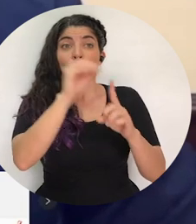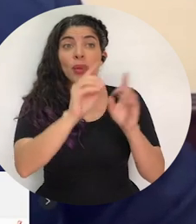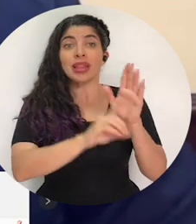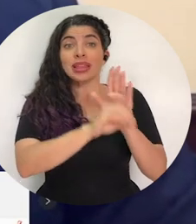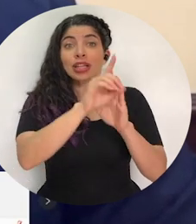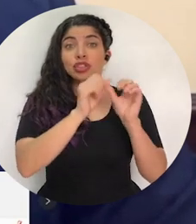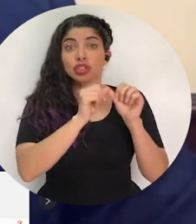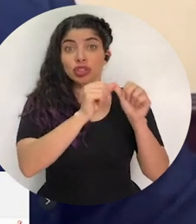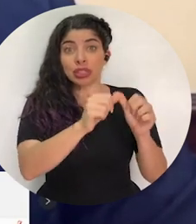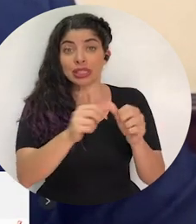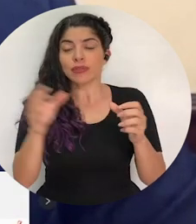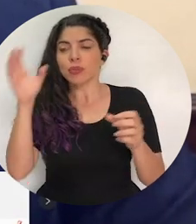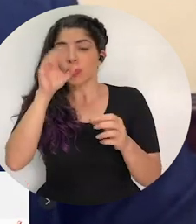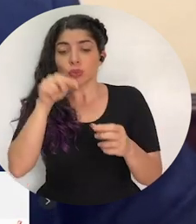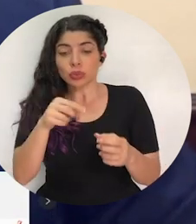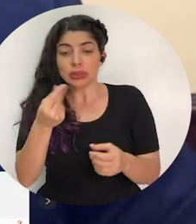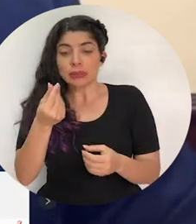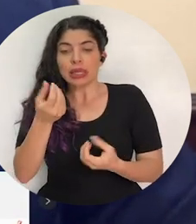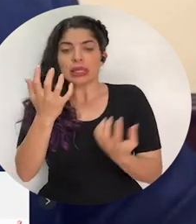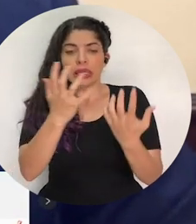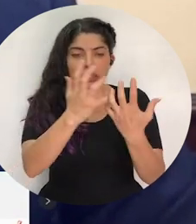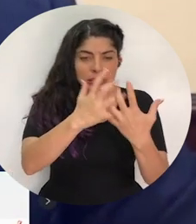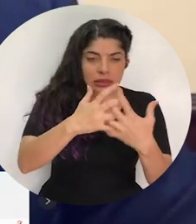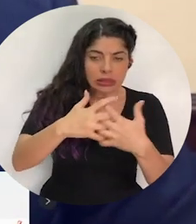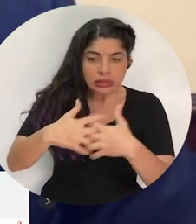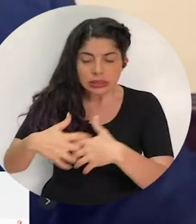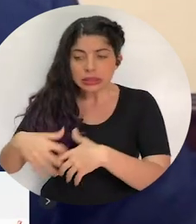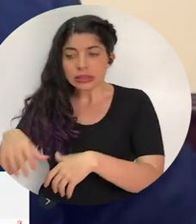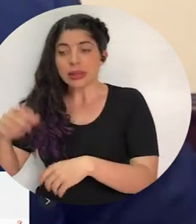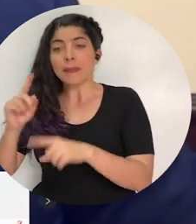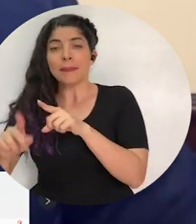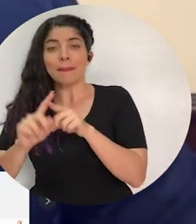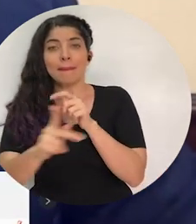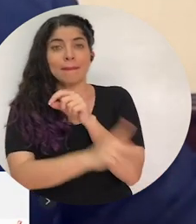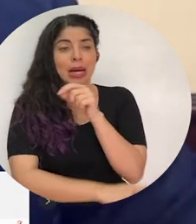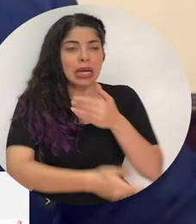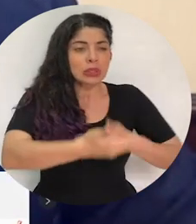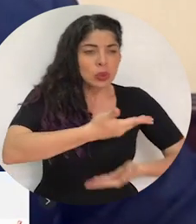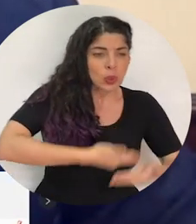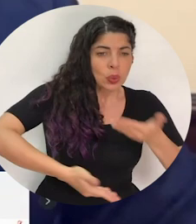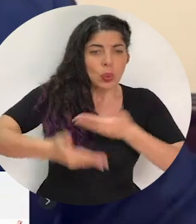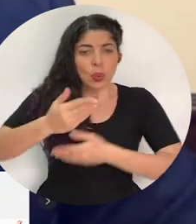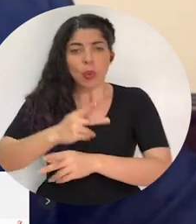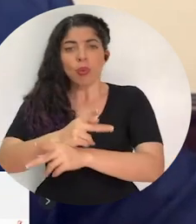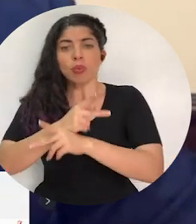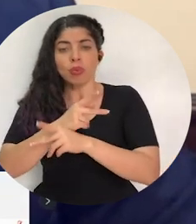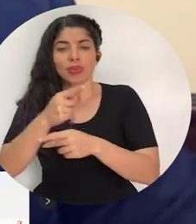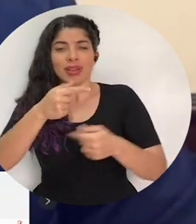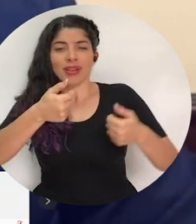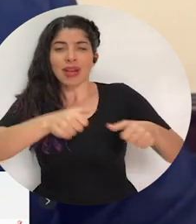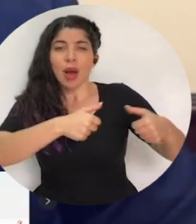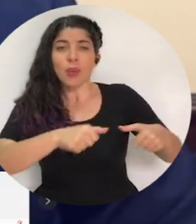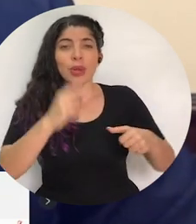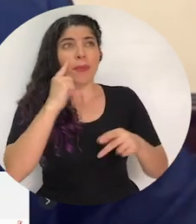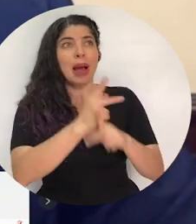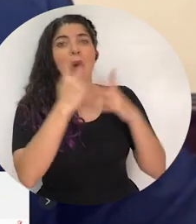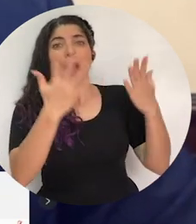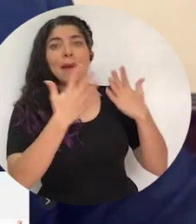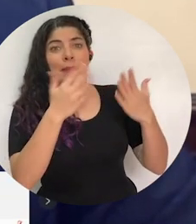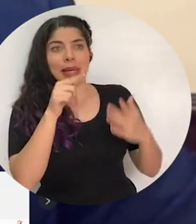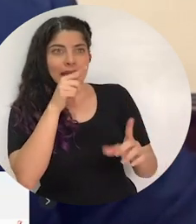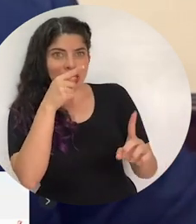the SDGs, building resilience and achieving the targets of multilateral environmental